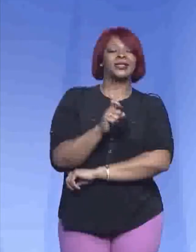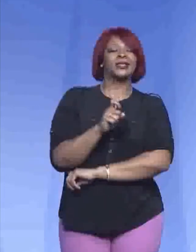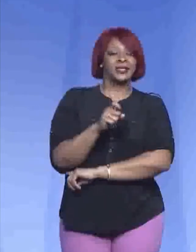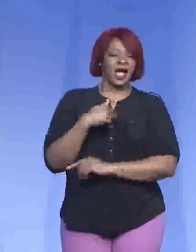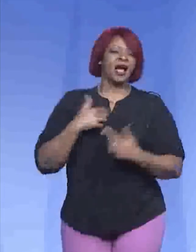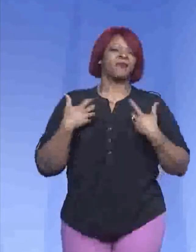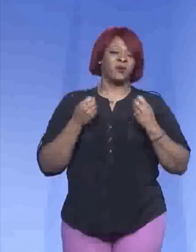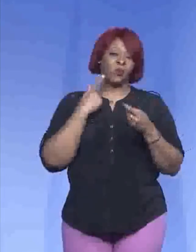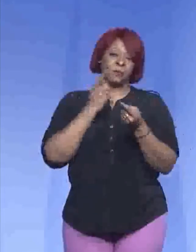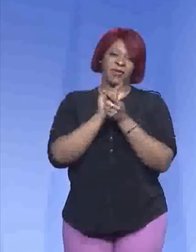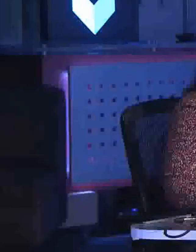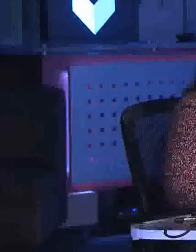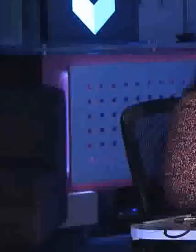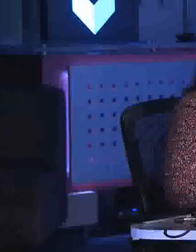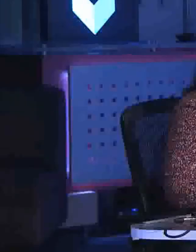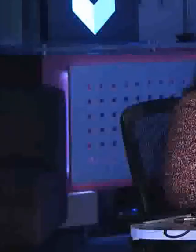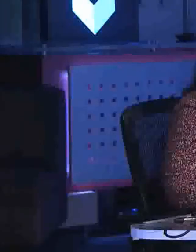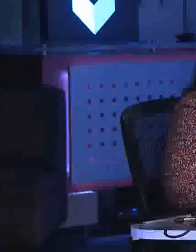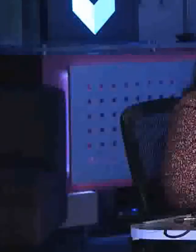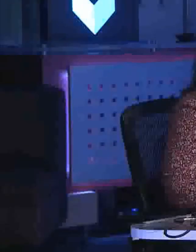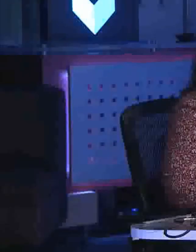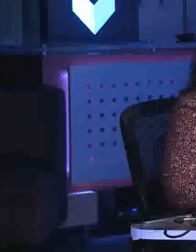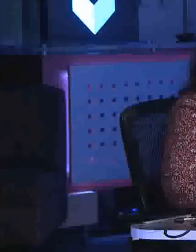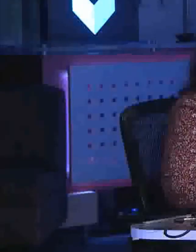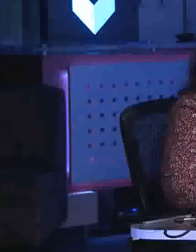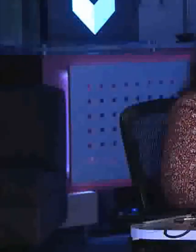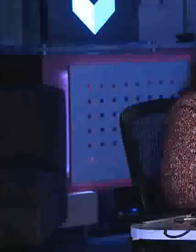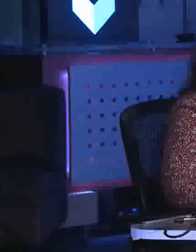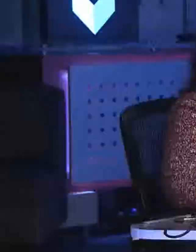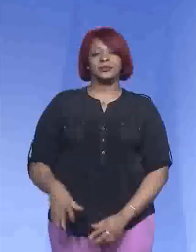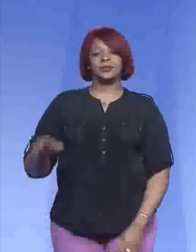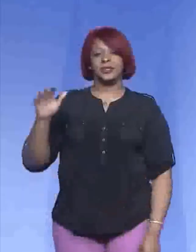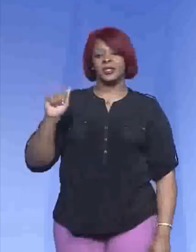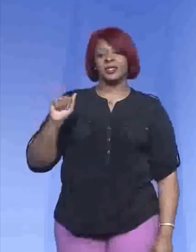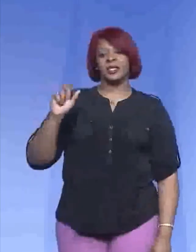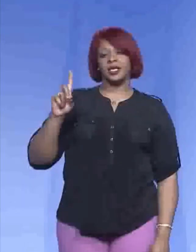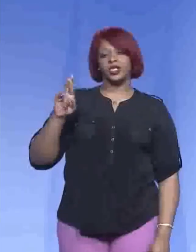can meet that goal. Adrian Sands, AP.